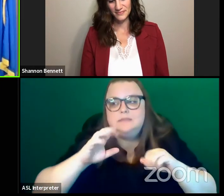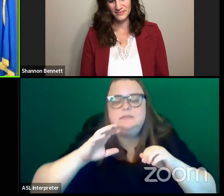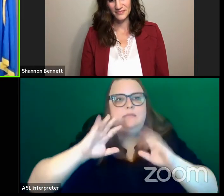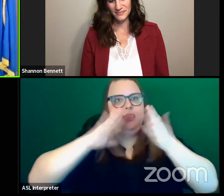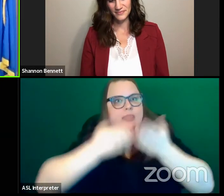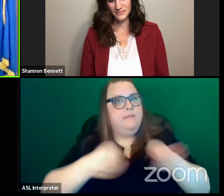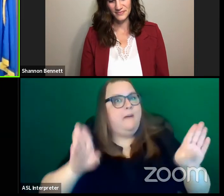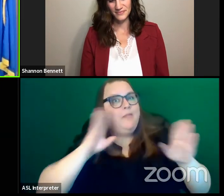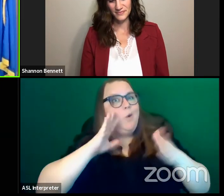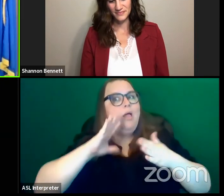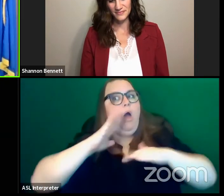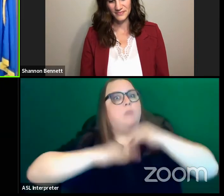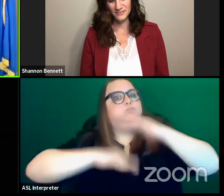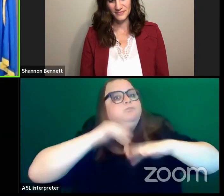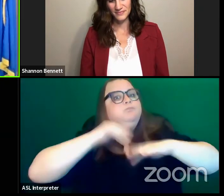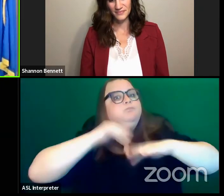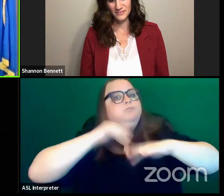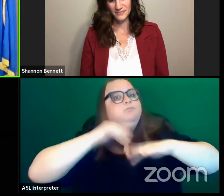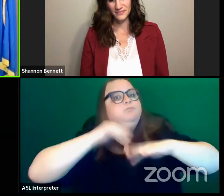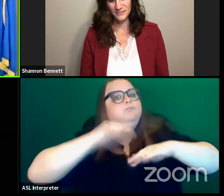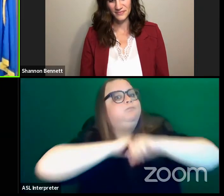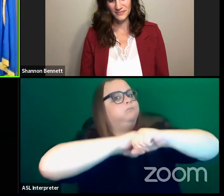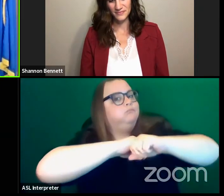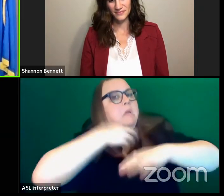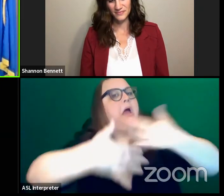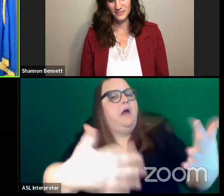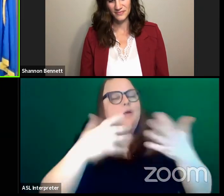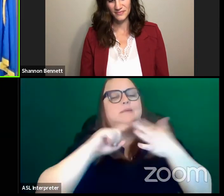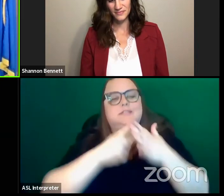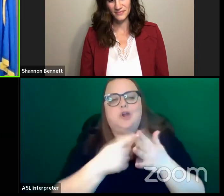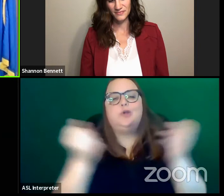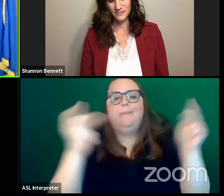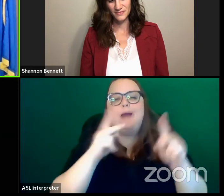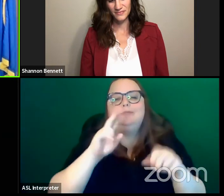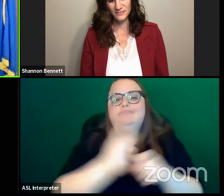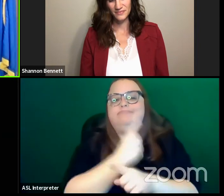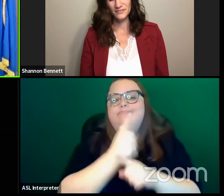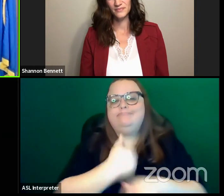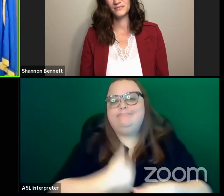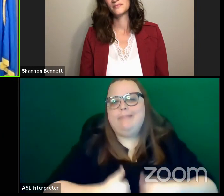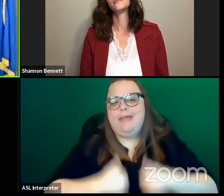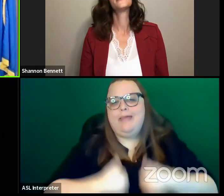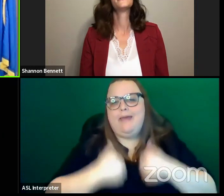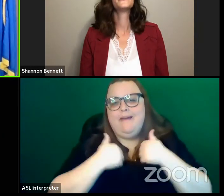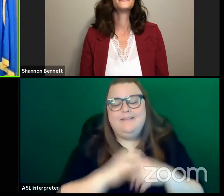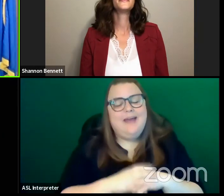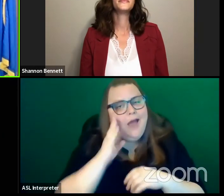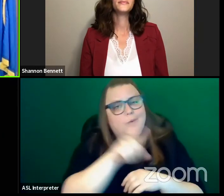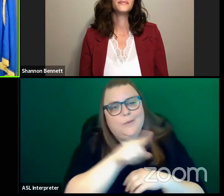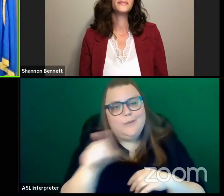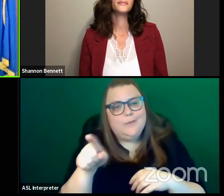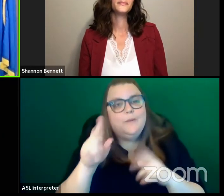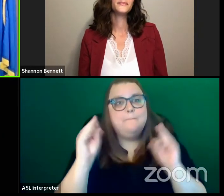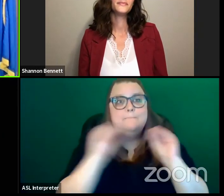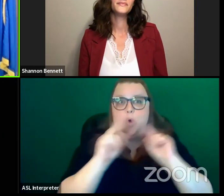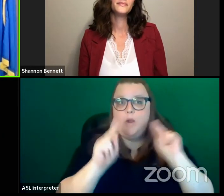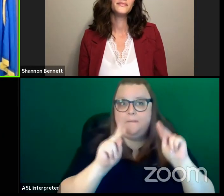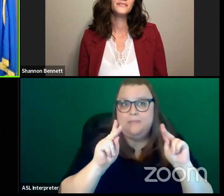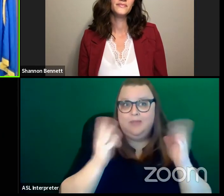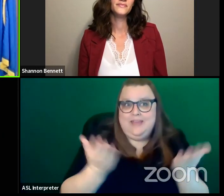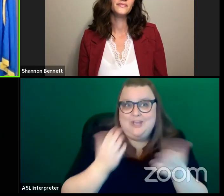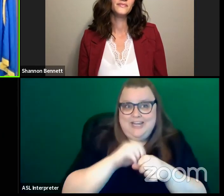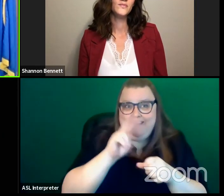we can start to get back to our regular lives. And it's our hope that all Nevadans, and I think more Nevadans want to get the vaccine than don't. And we're going to have